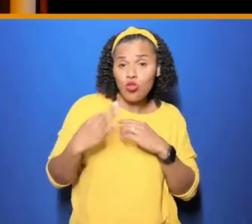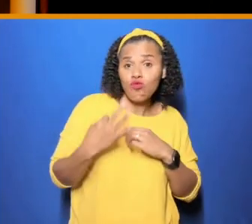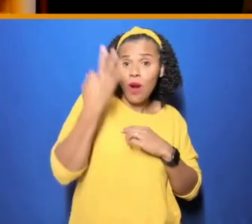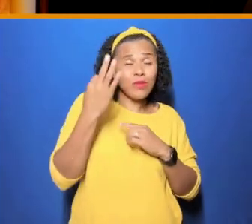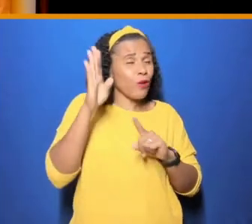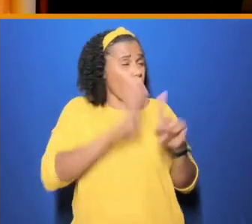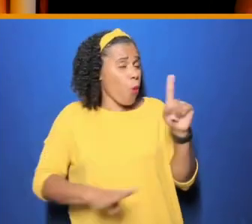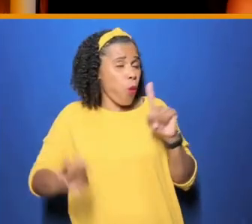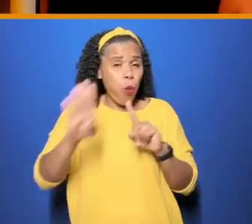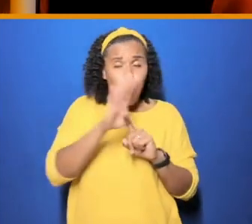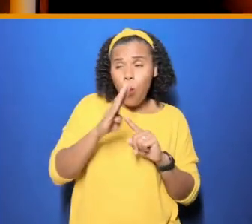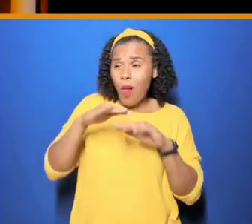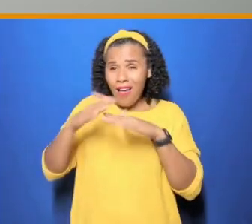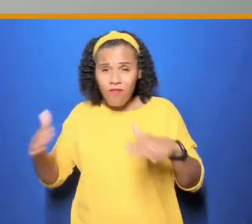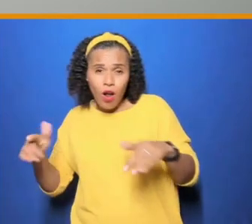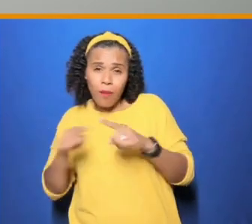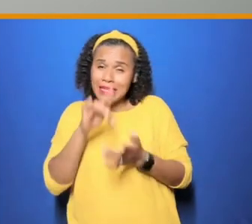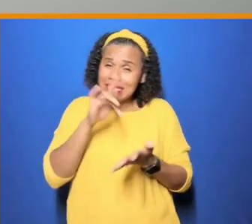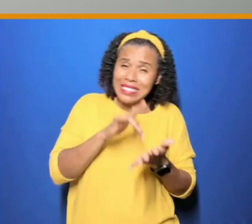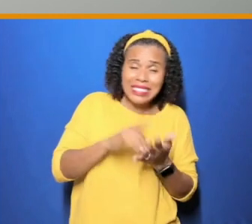amendment one and the motion as a whole.